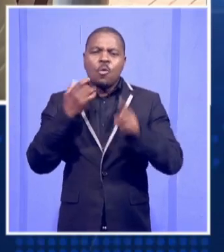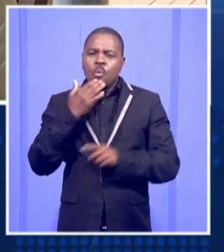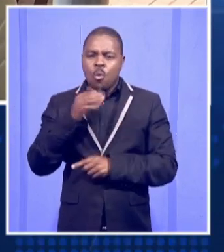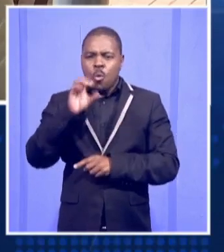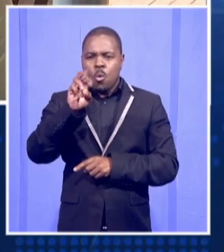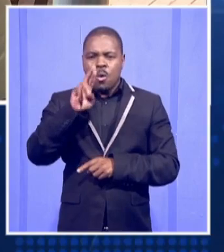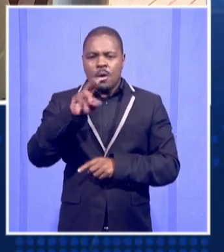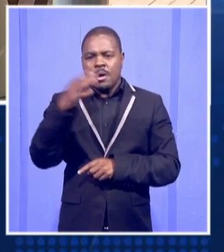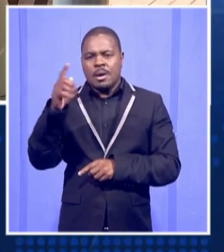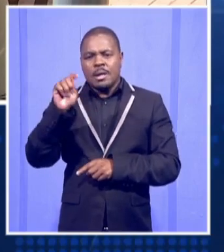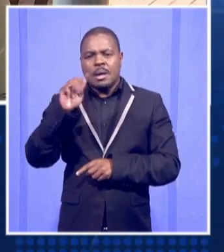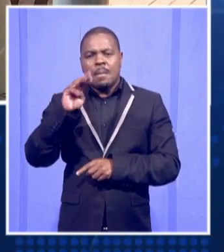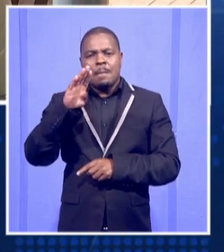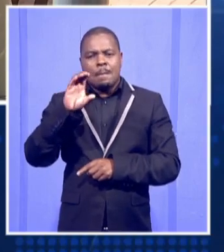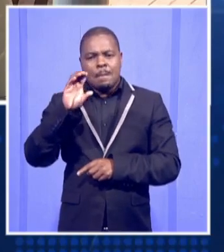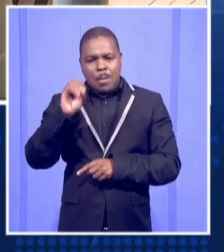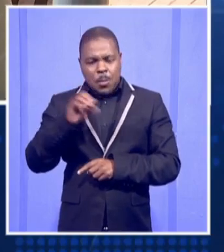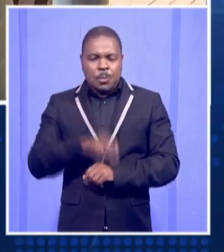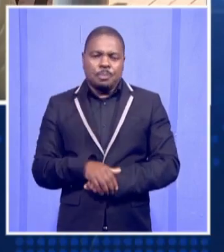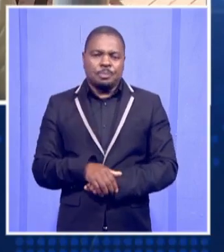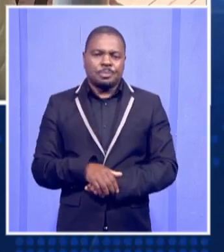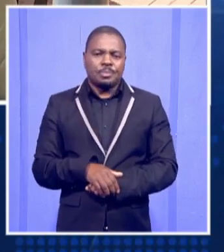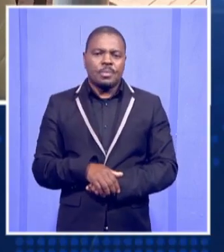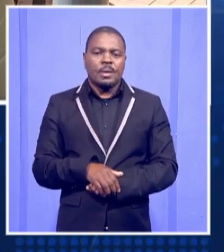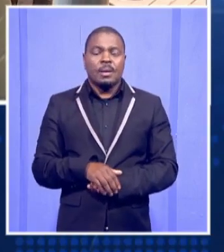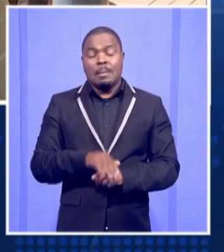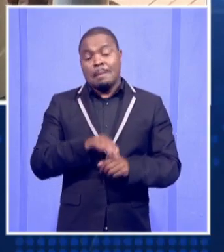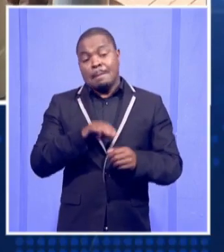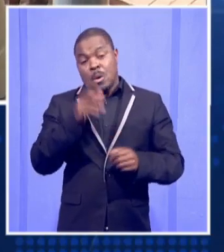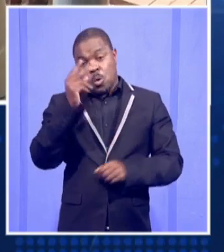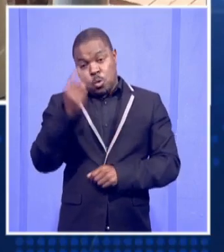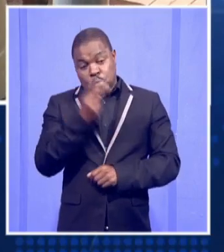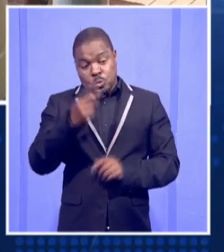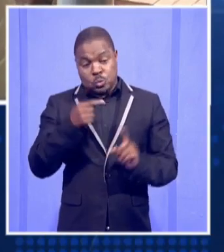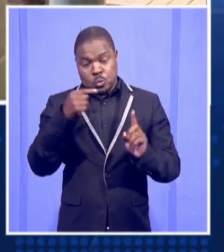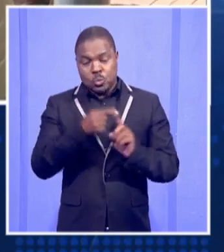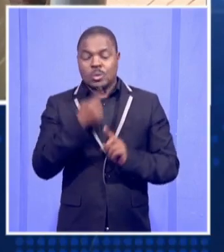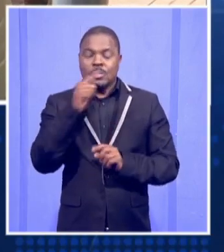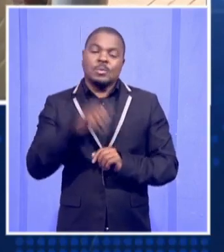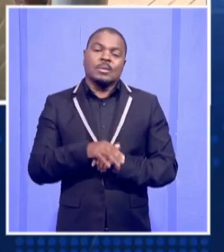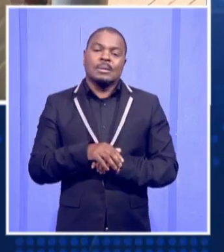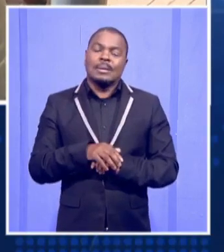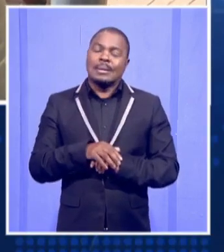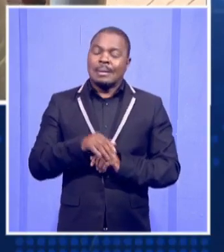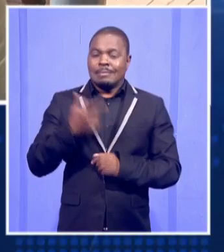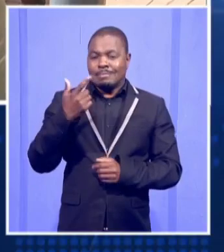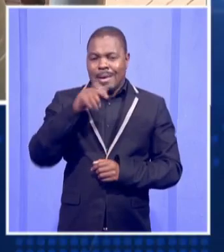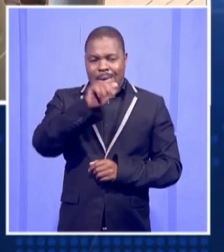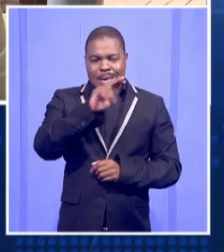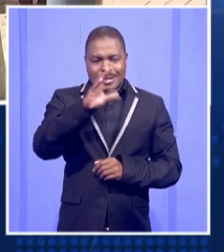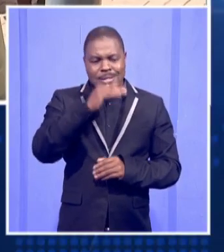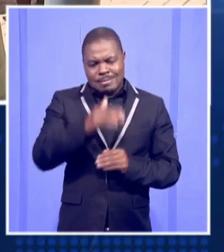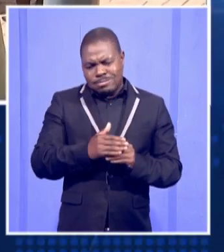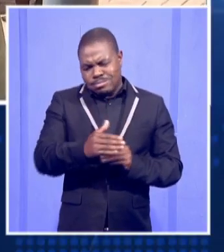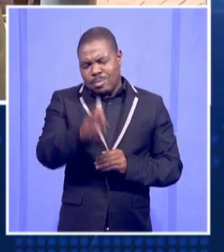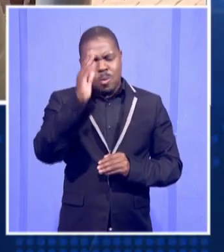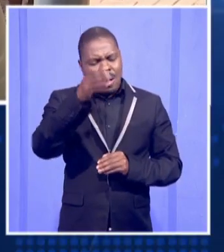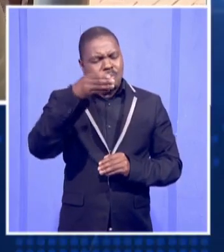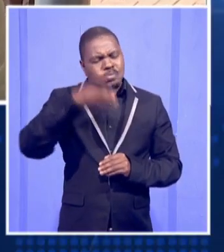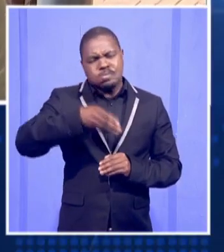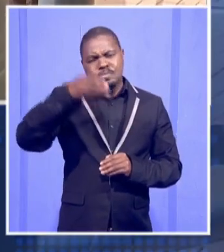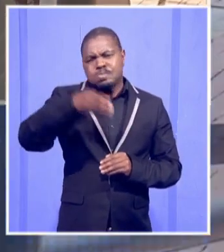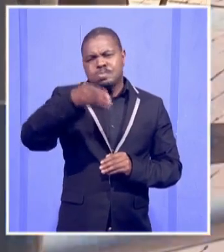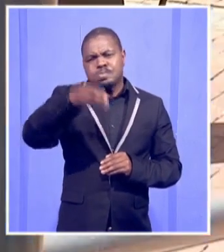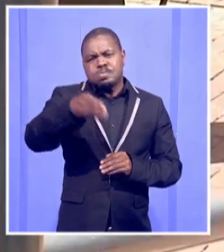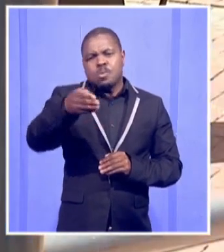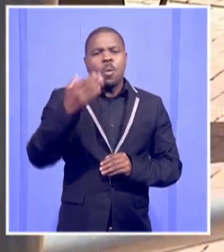Tambo. But also talking about the fact that he believes that the ANC will still be present and very relevant